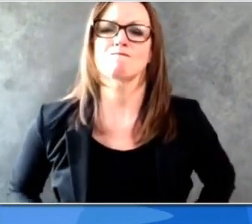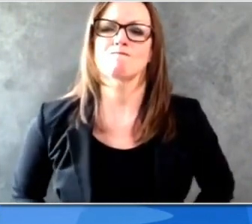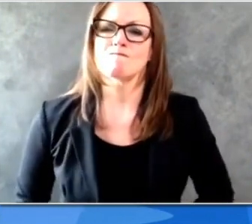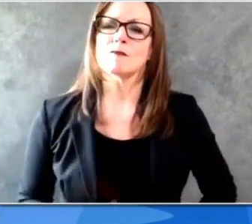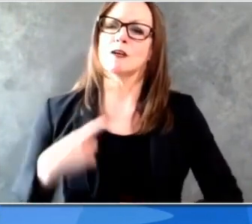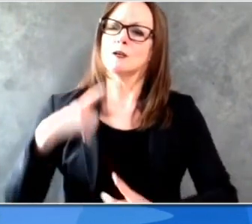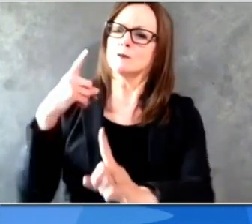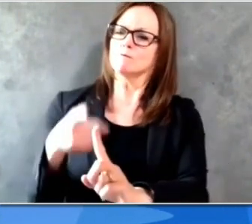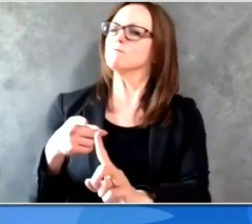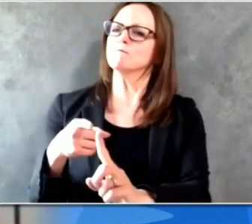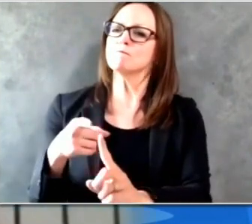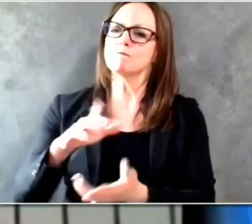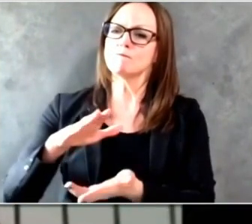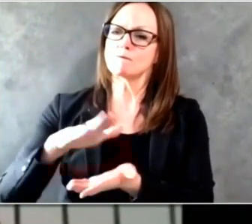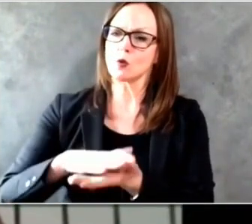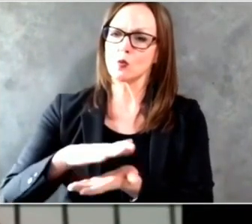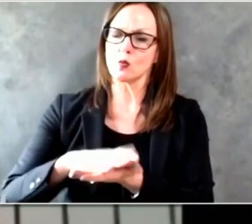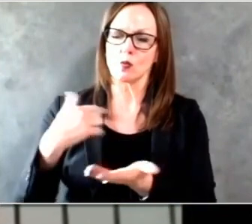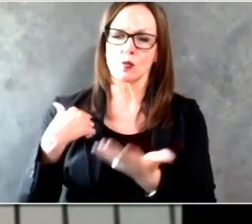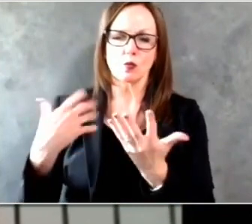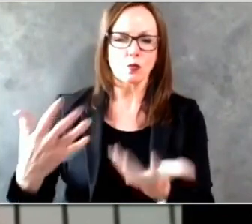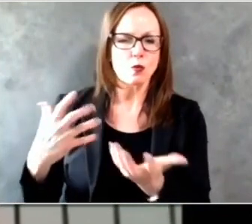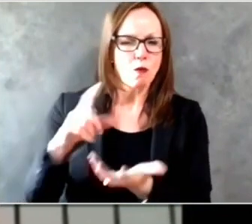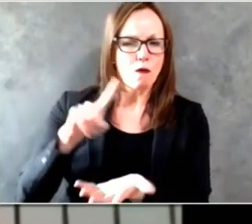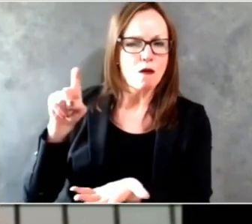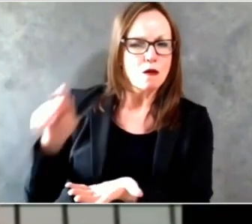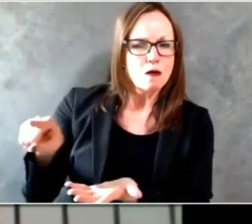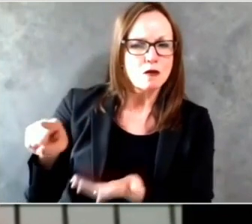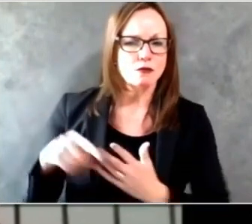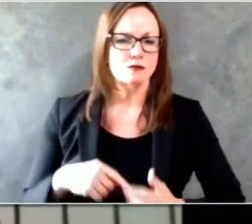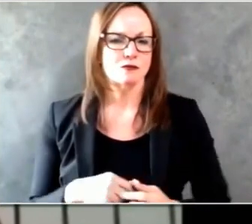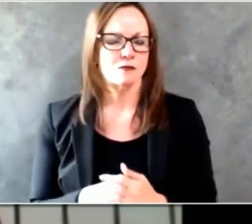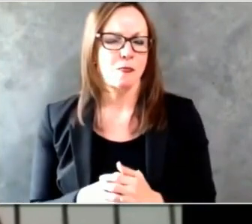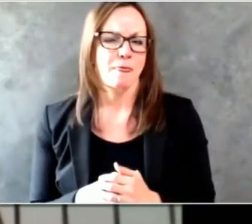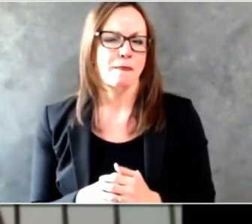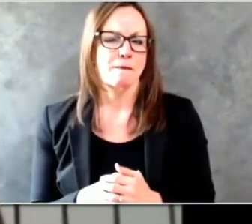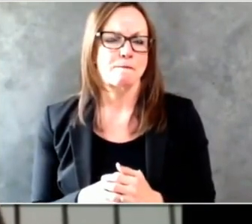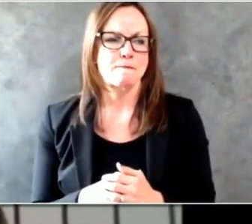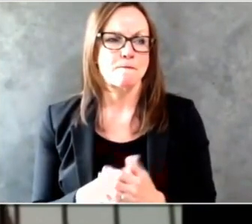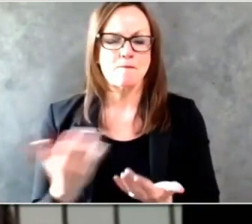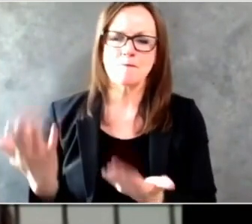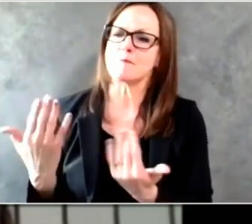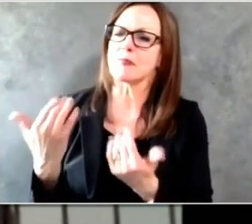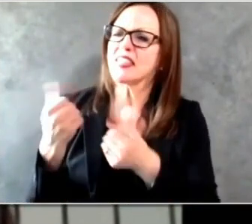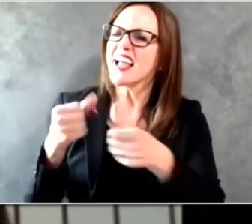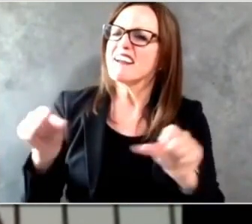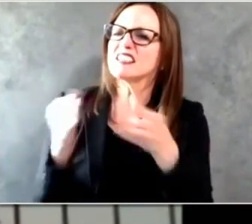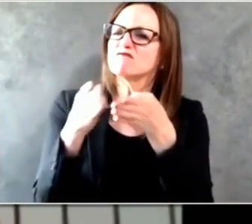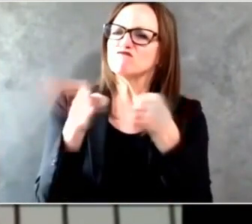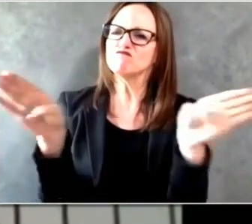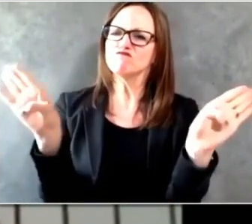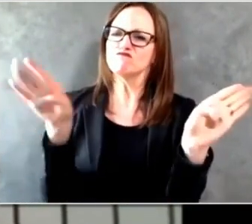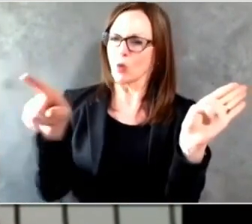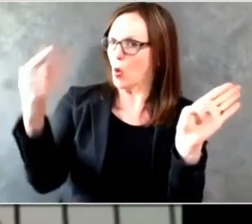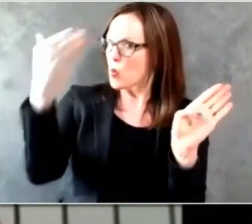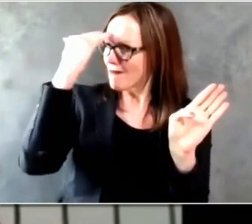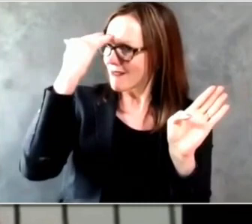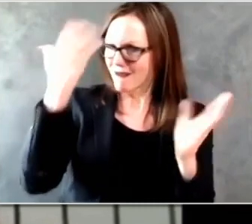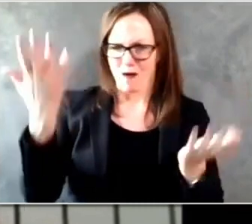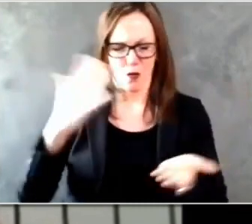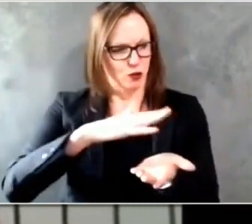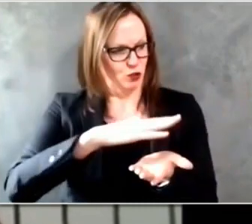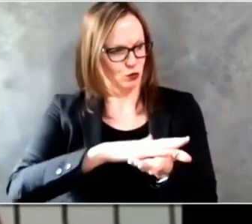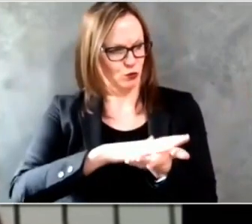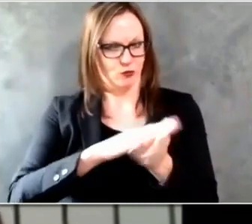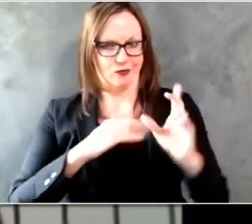Yeah, I think that the bottom line is that, you know, we're continuing to work, and it